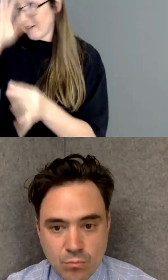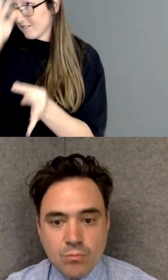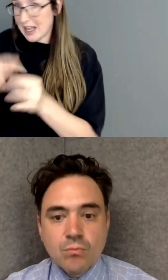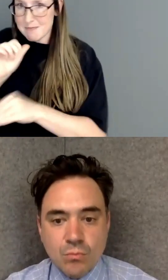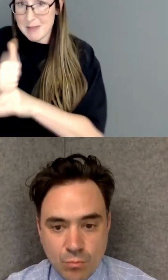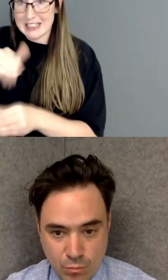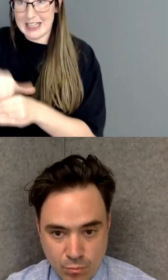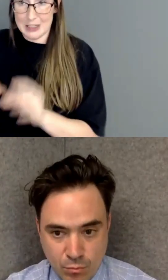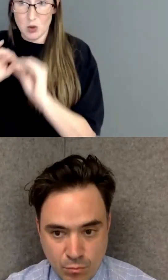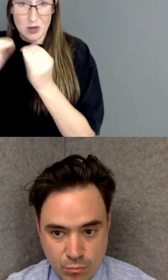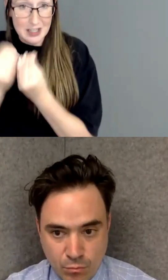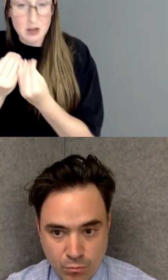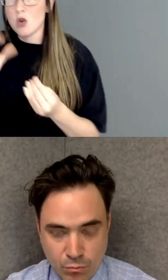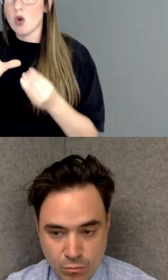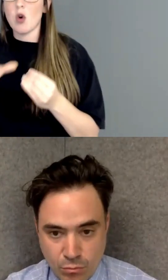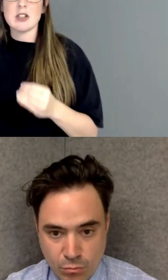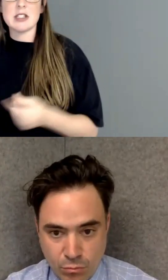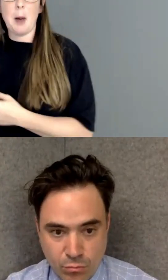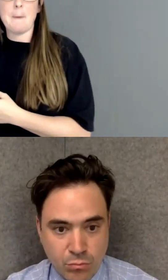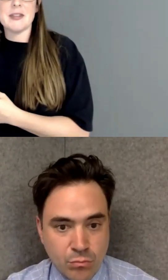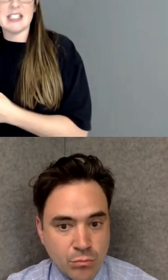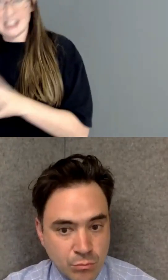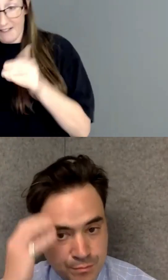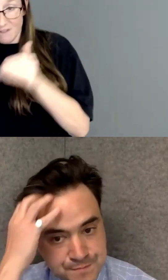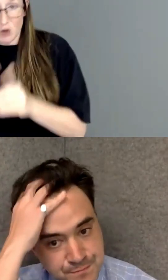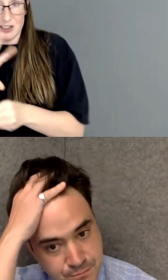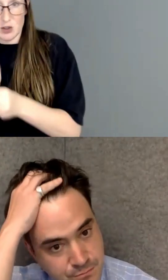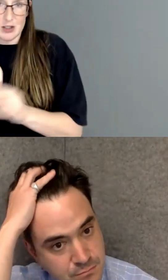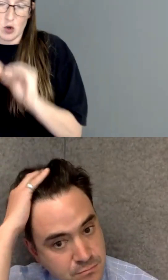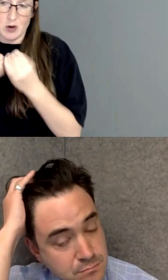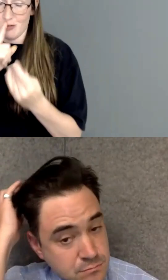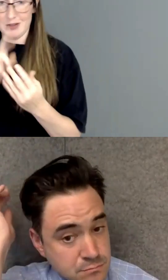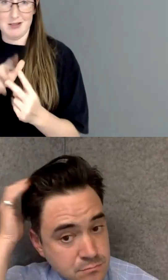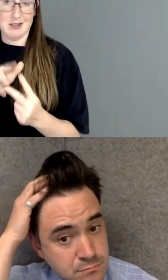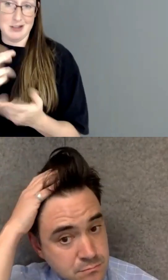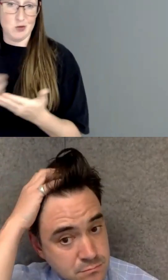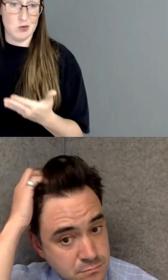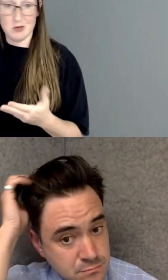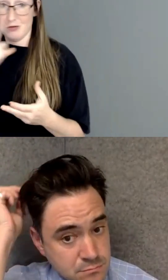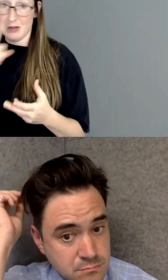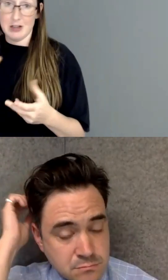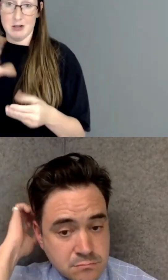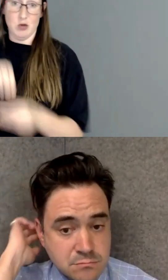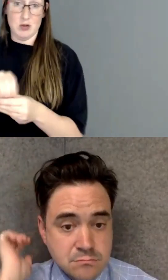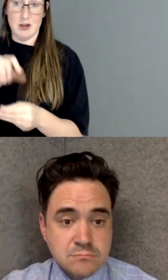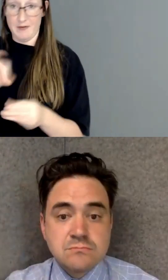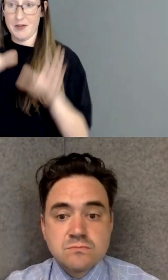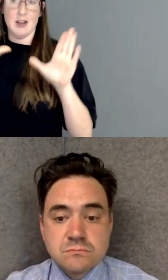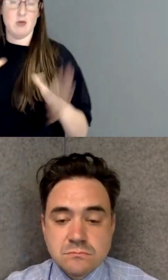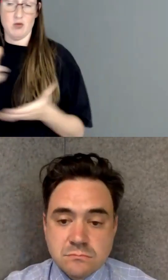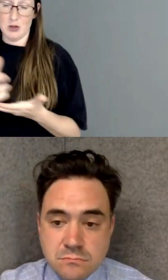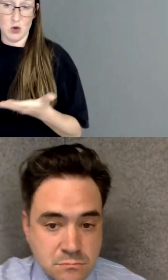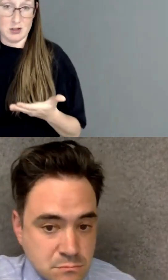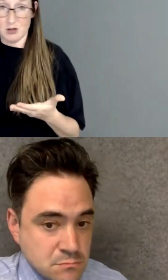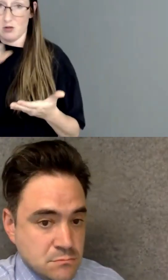these organizations or to take substance focus as well into these organizations. So either of these resources, inclusive of the phenomenal resources